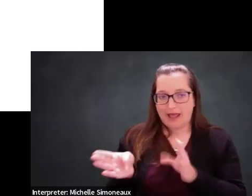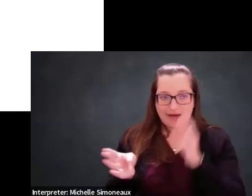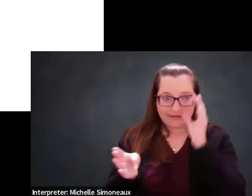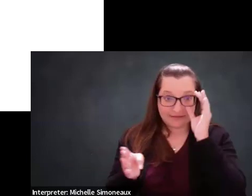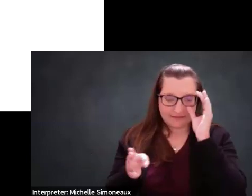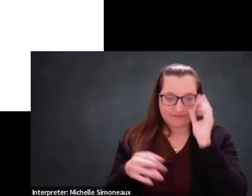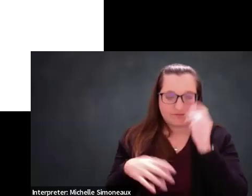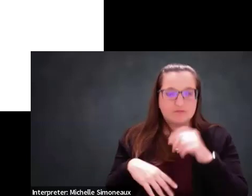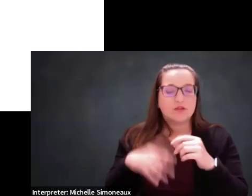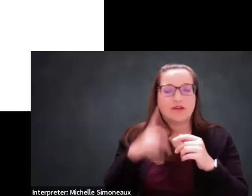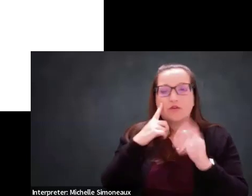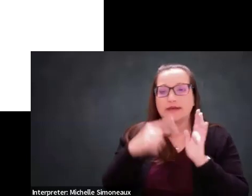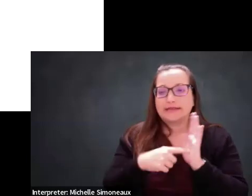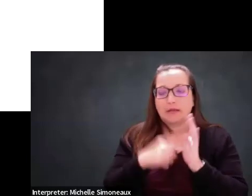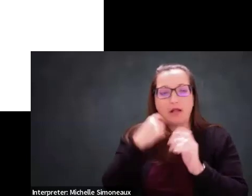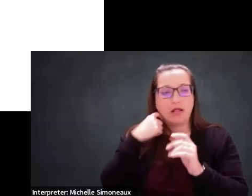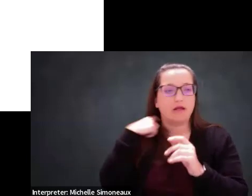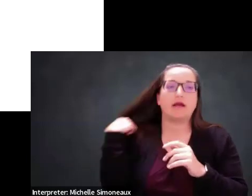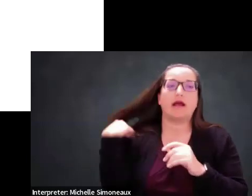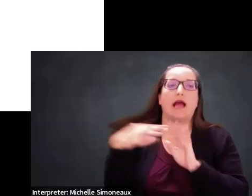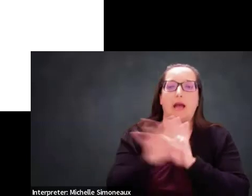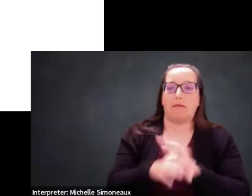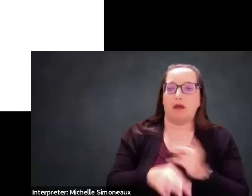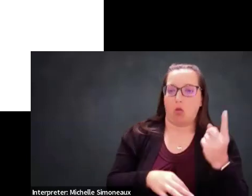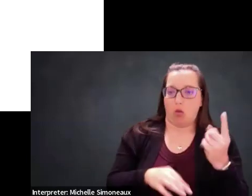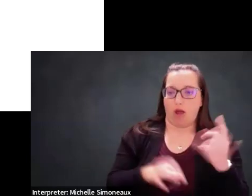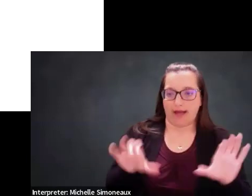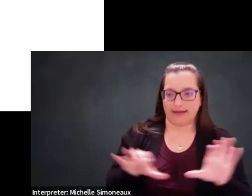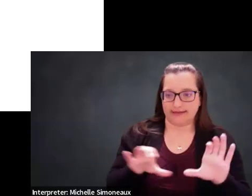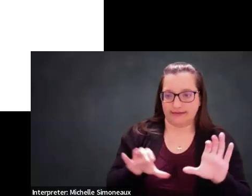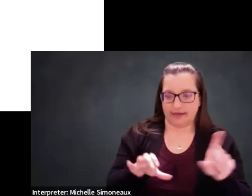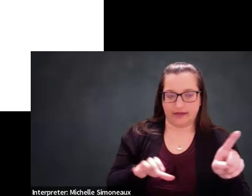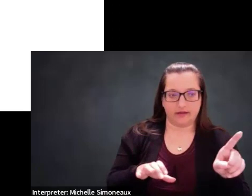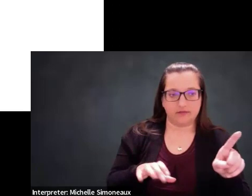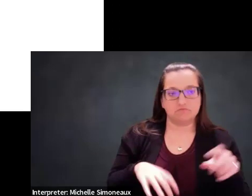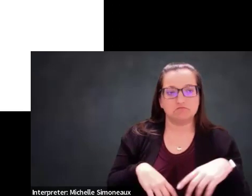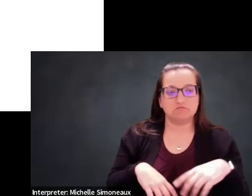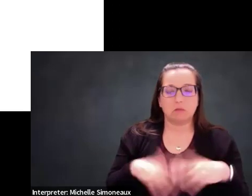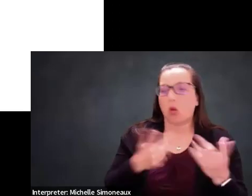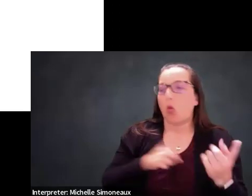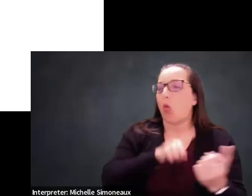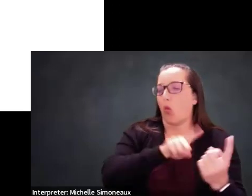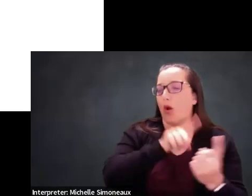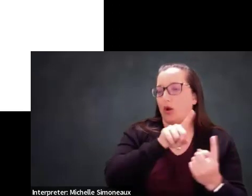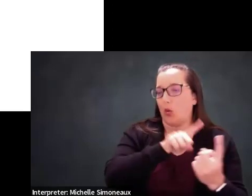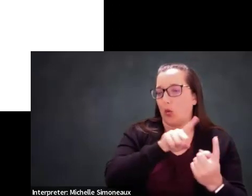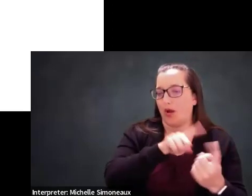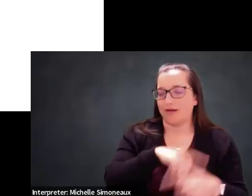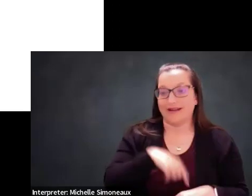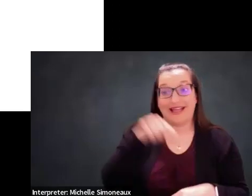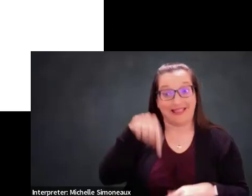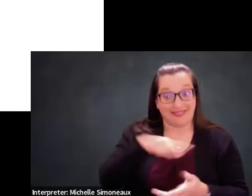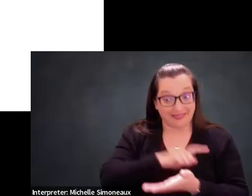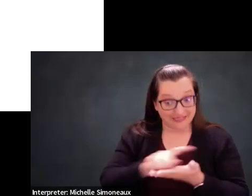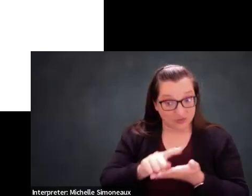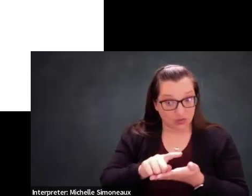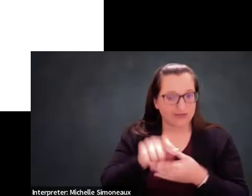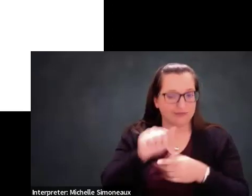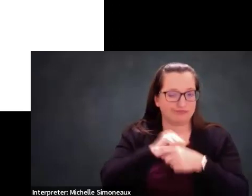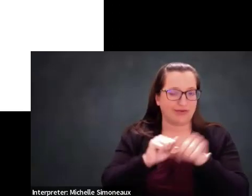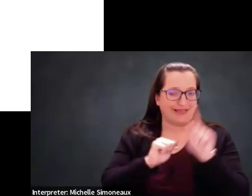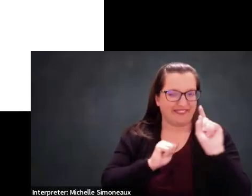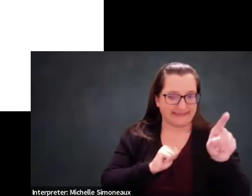as an example, I pick one activity that maybe this is for, um, their one-to-one and like this week, this is what we're going to be working on.